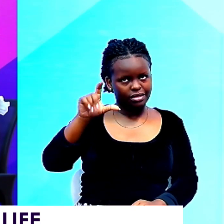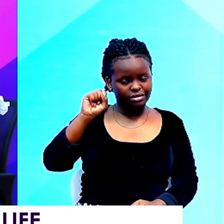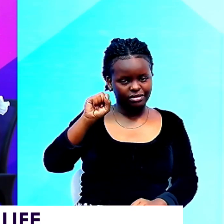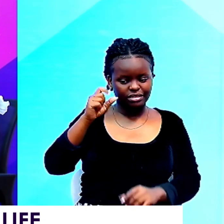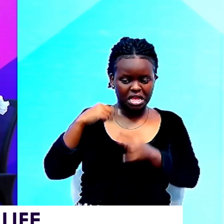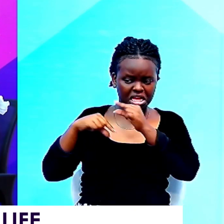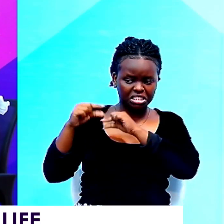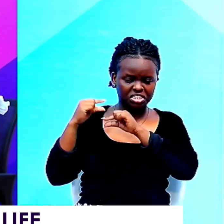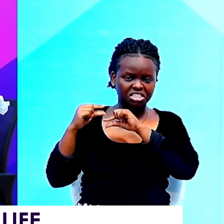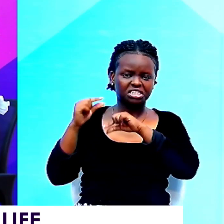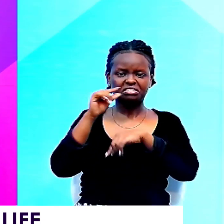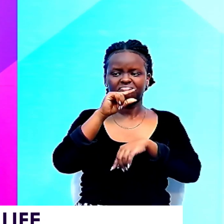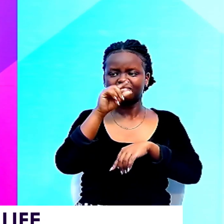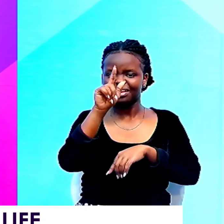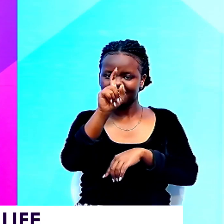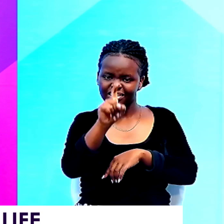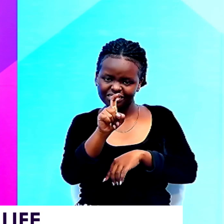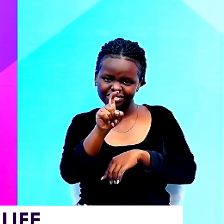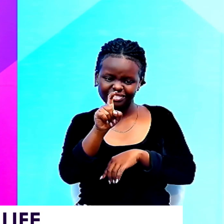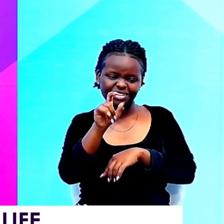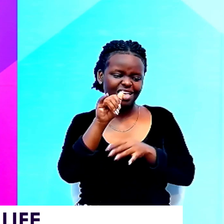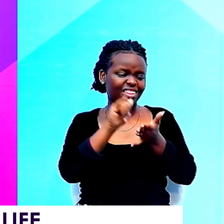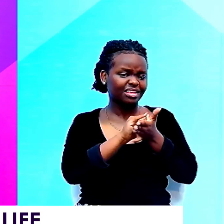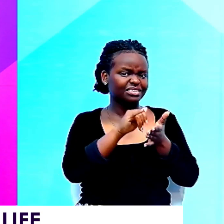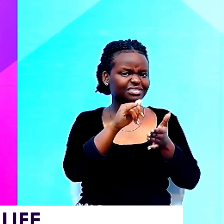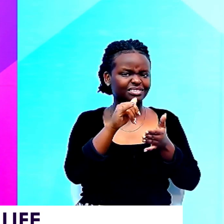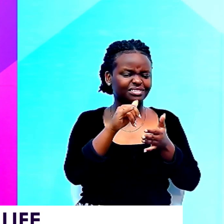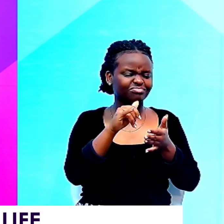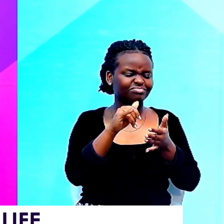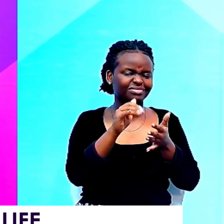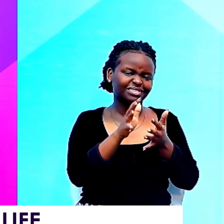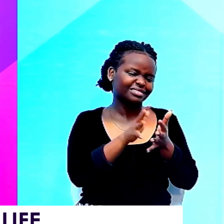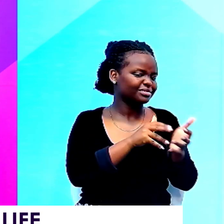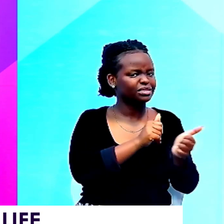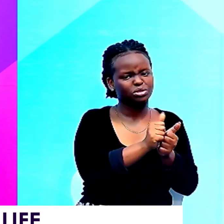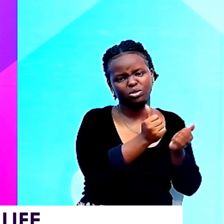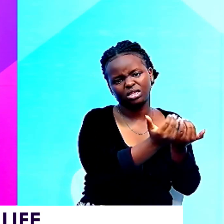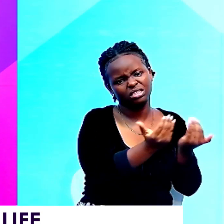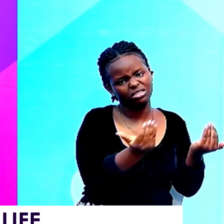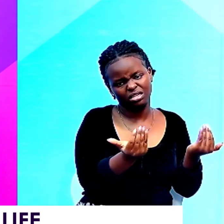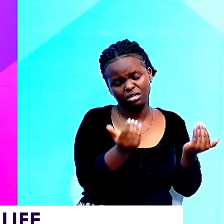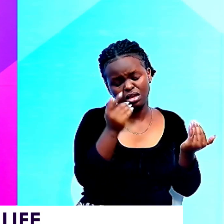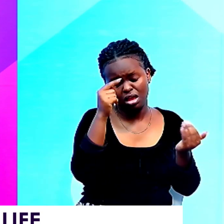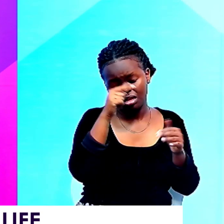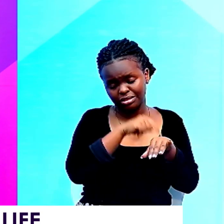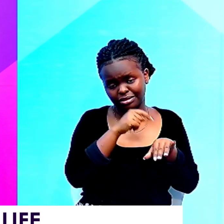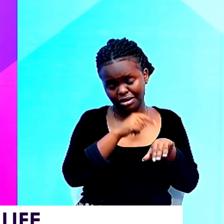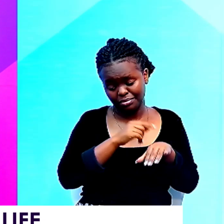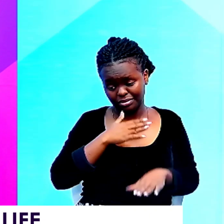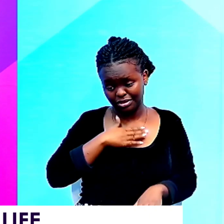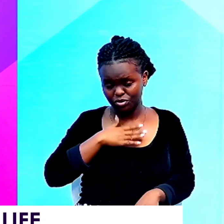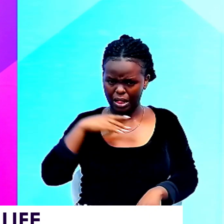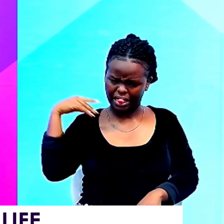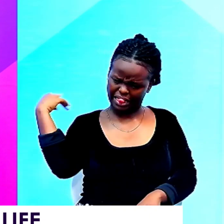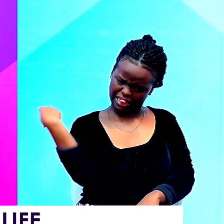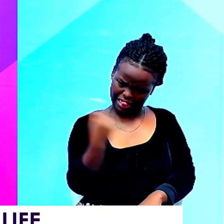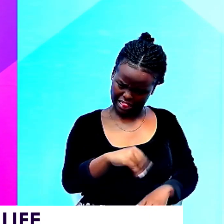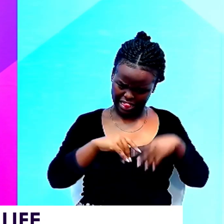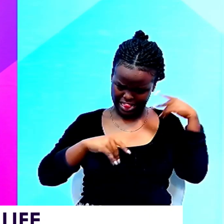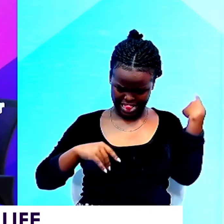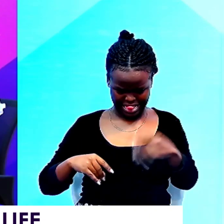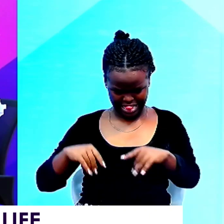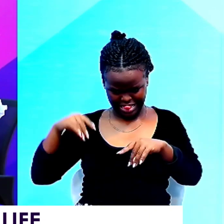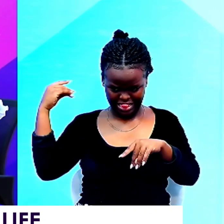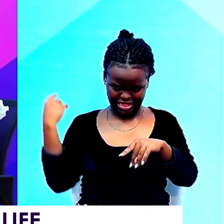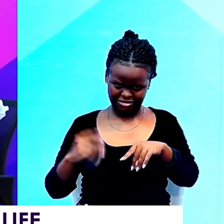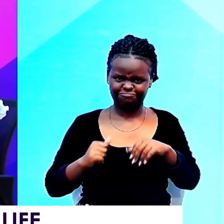baby boomers would argue and say that is spoiling the child, because during our times we used to be caned properly. Yes,